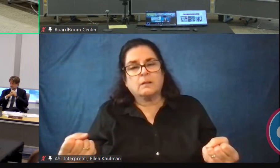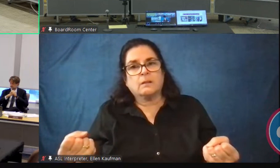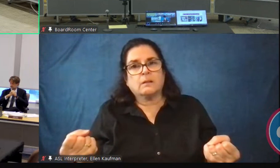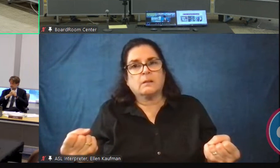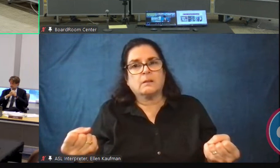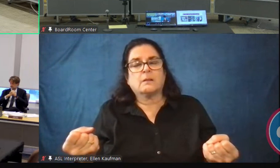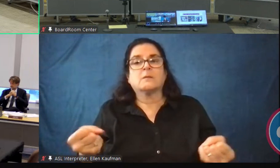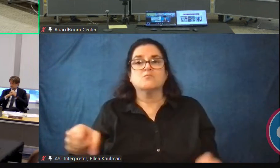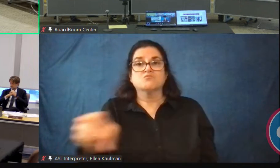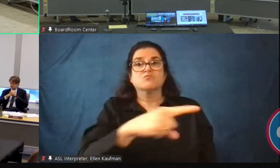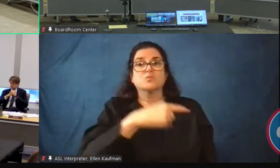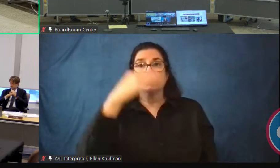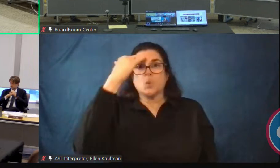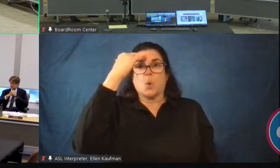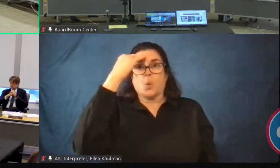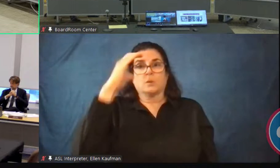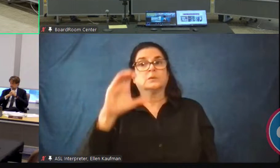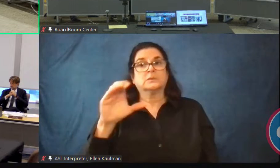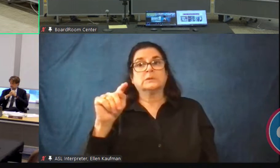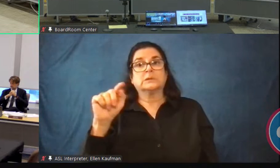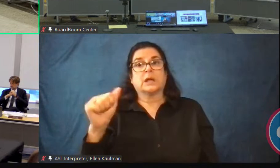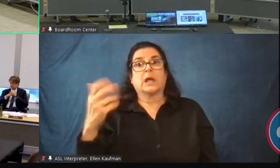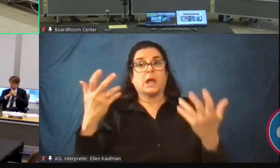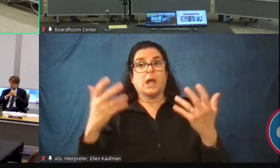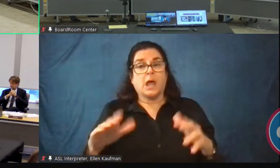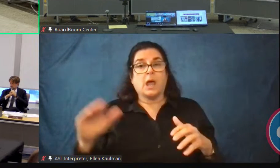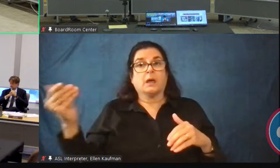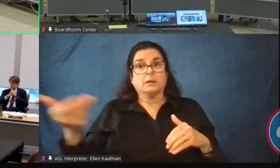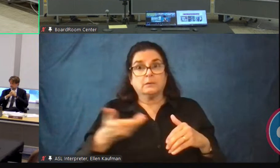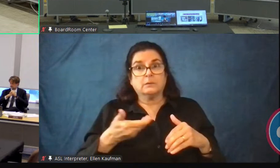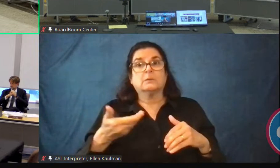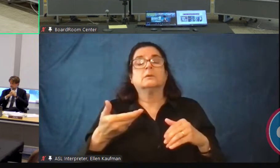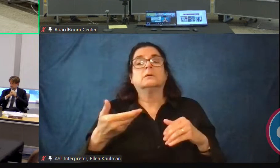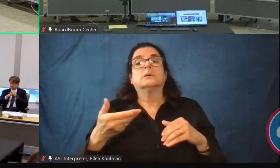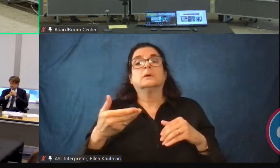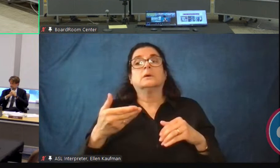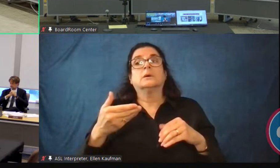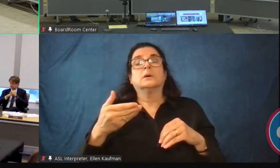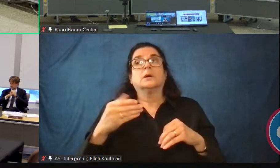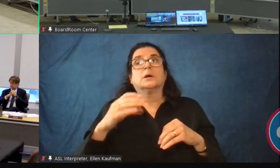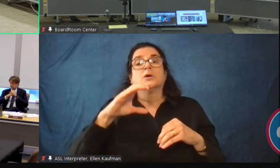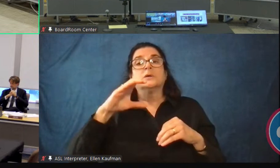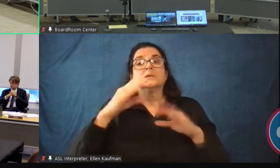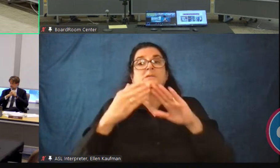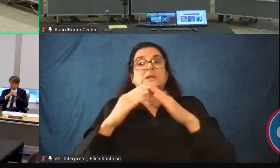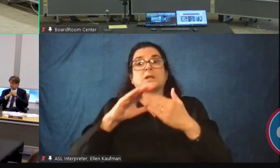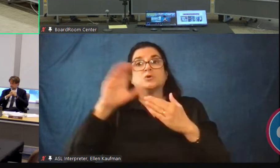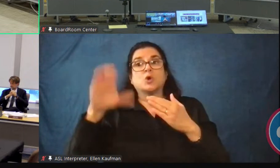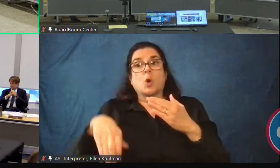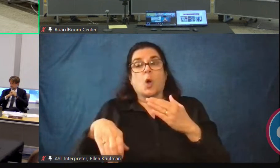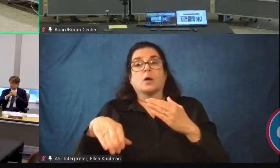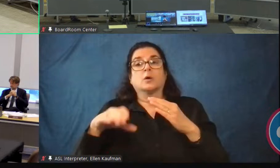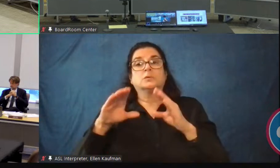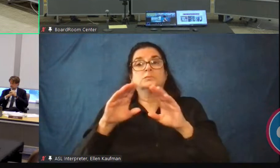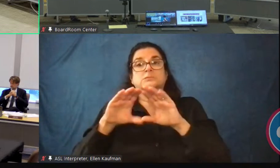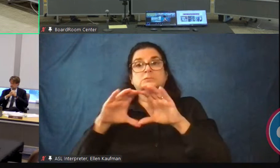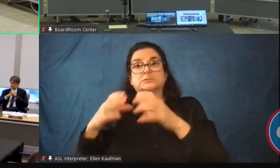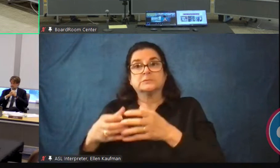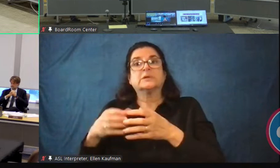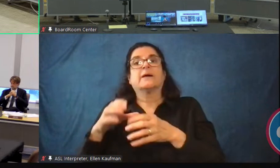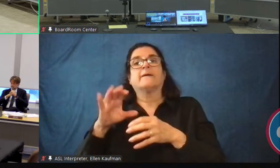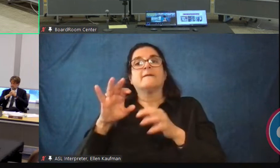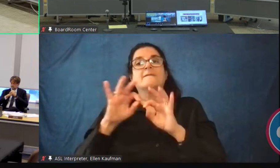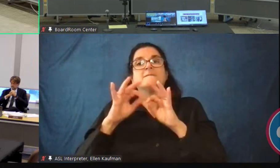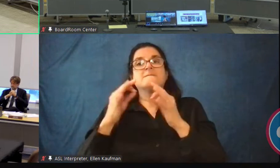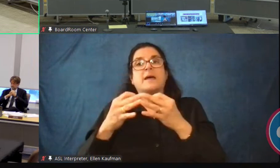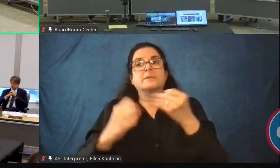As you know, CT has engaged the City of Chicago's Department of Family and Support Services, as well as the Night Ministry, and are